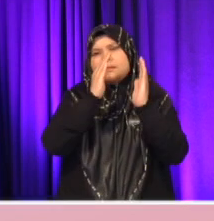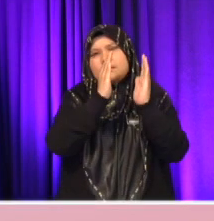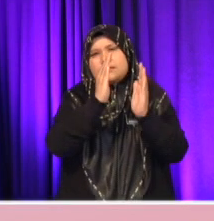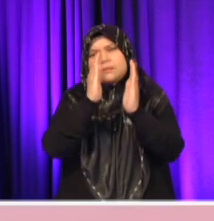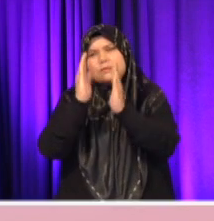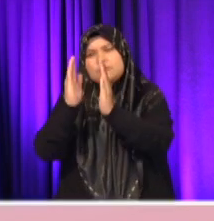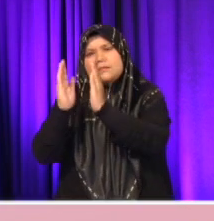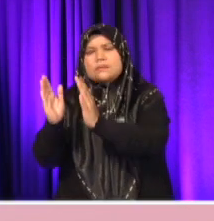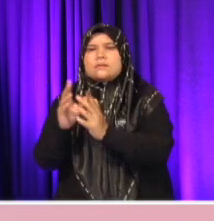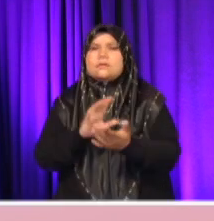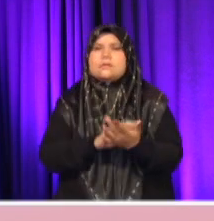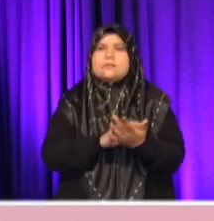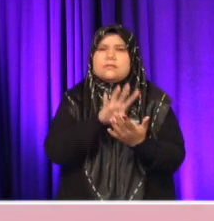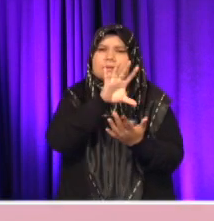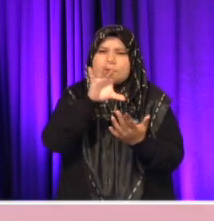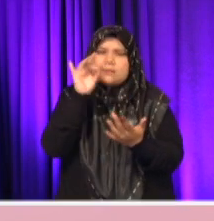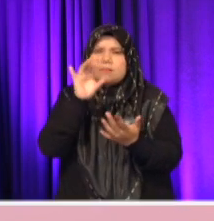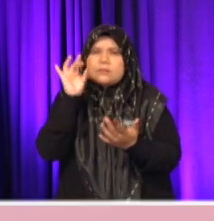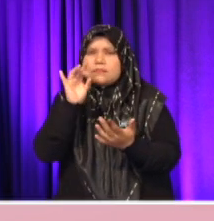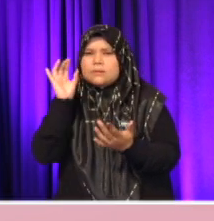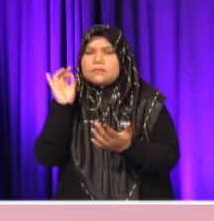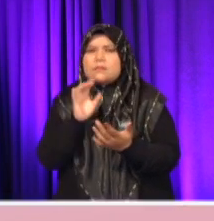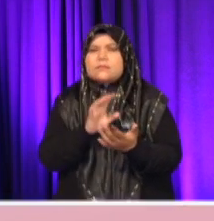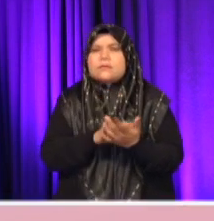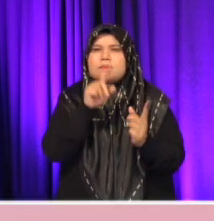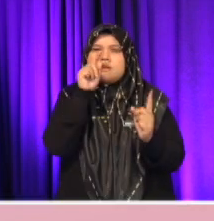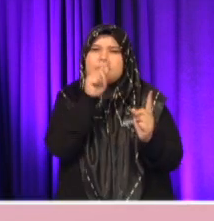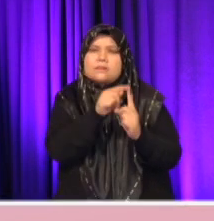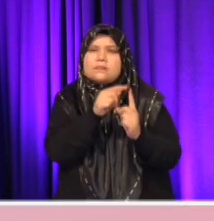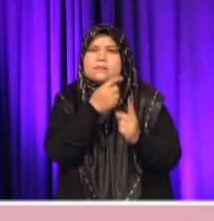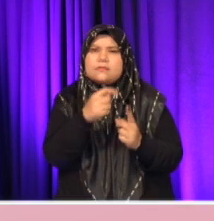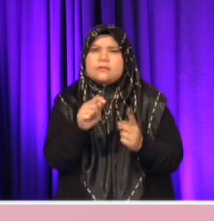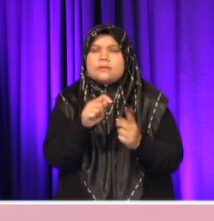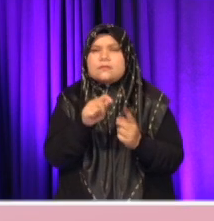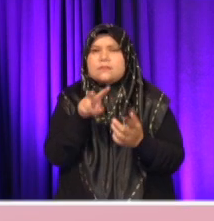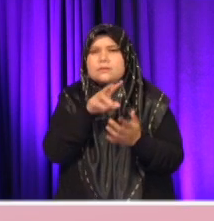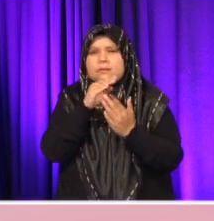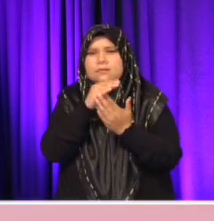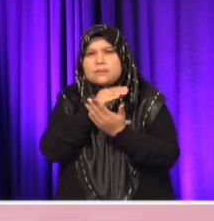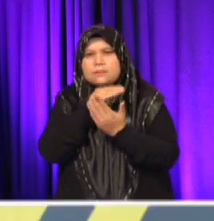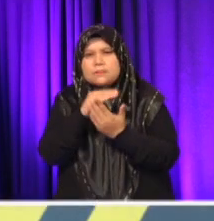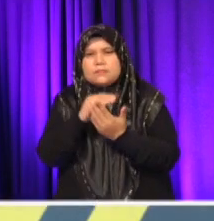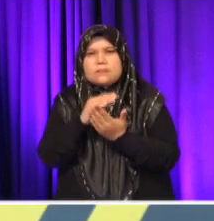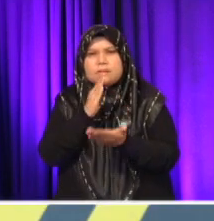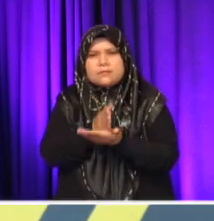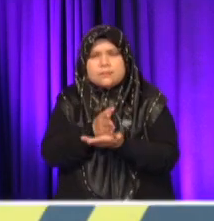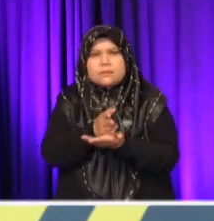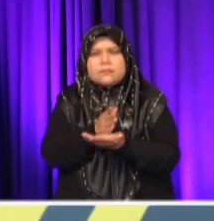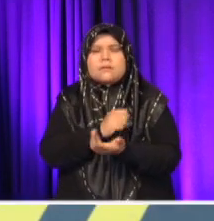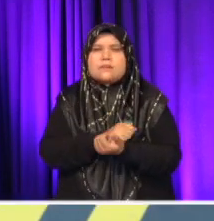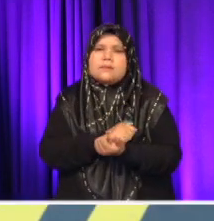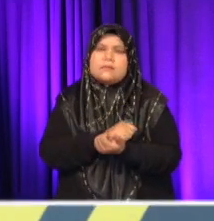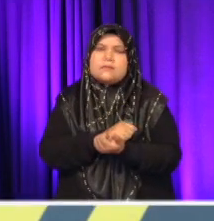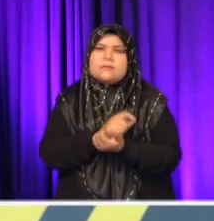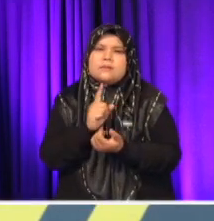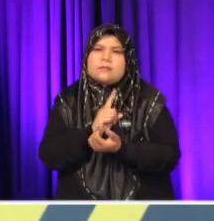10 minutes to go to the park. Yeah. Okay, so that's 10 minutes. So it's not Angel Park. Yeah, it's not Angel Park. So it's either